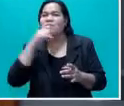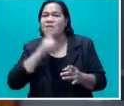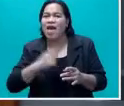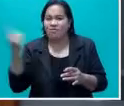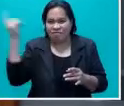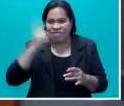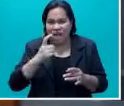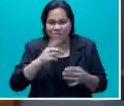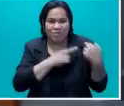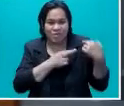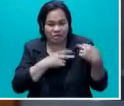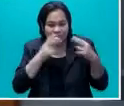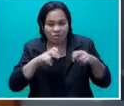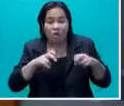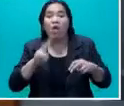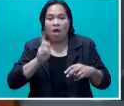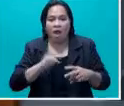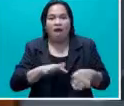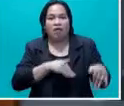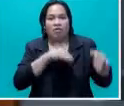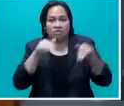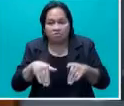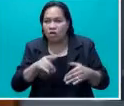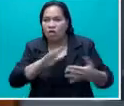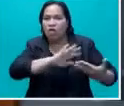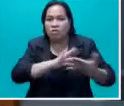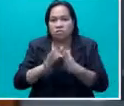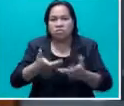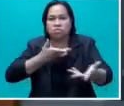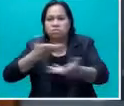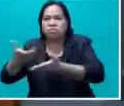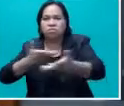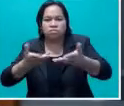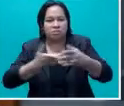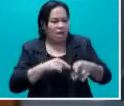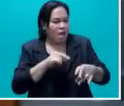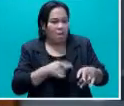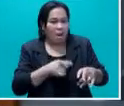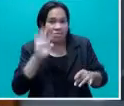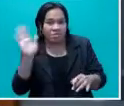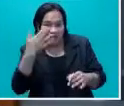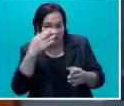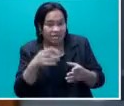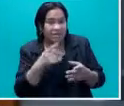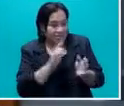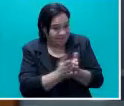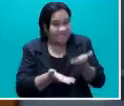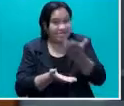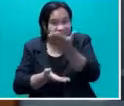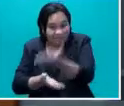wide consultation and participation by the people throughout Fiji was burnt. And that was done by the